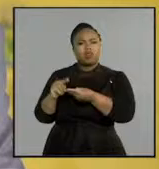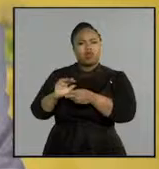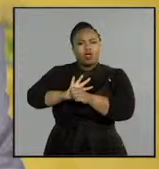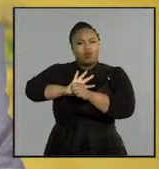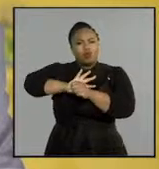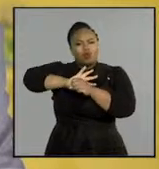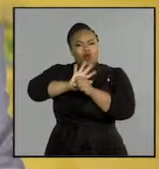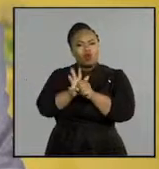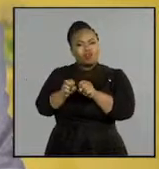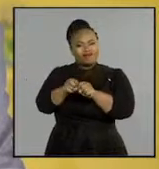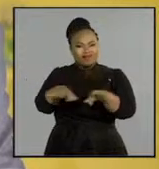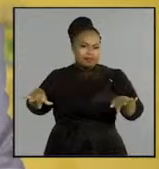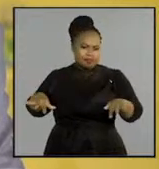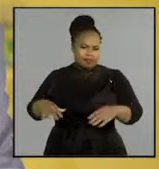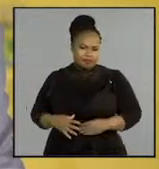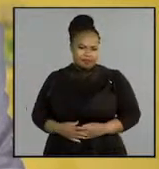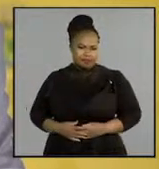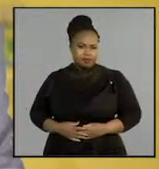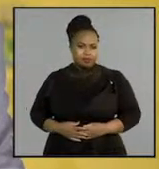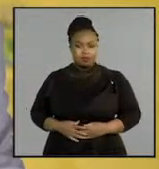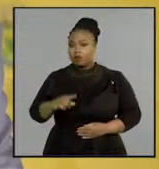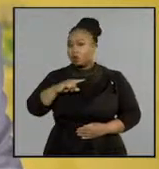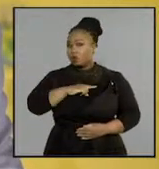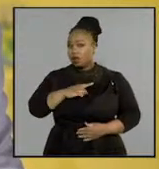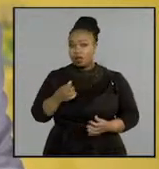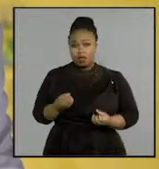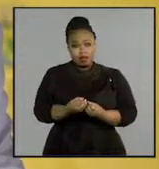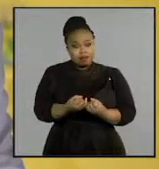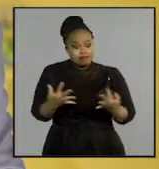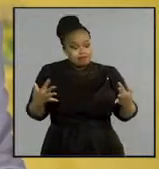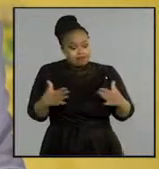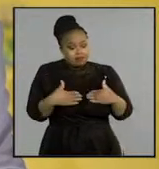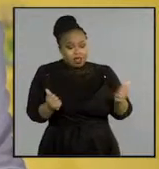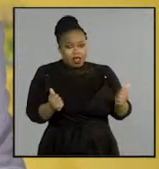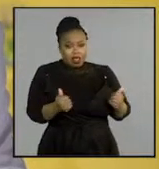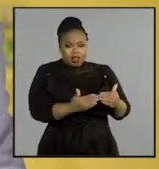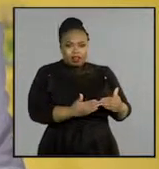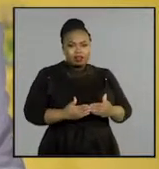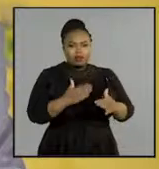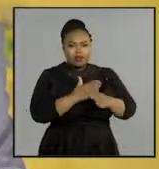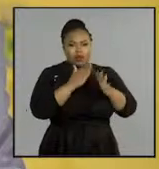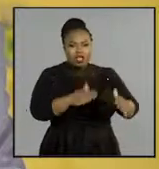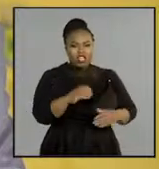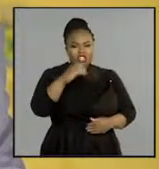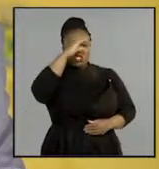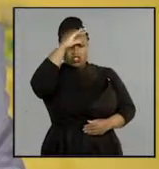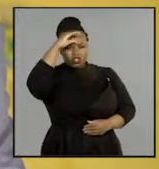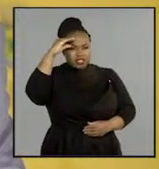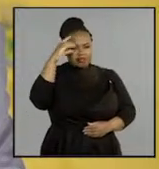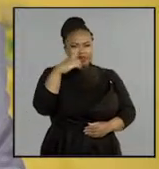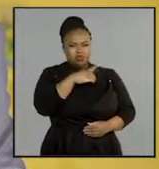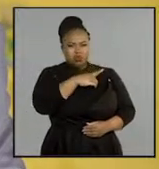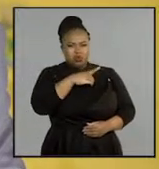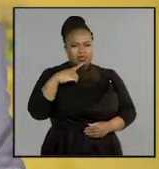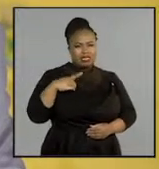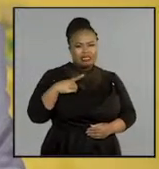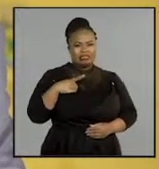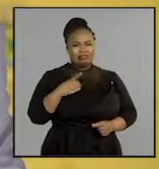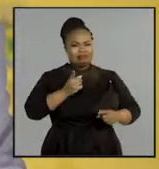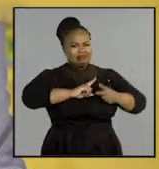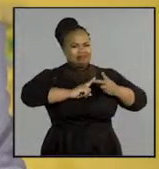against COVID-19. Most of the health workers or healthcare